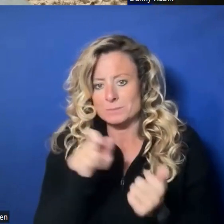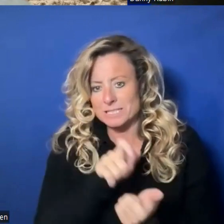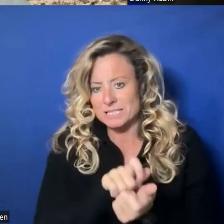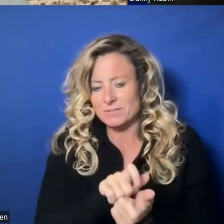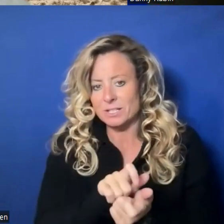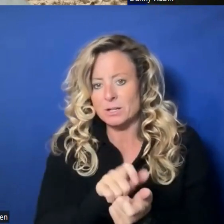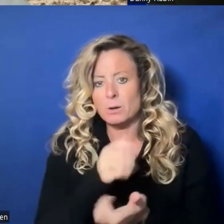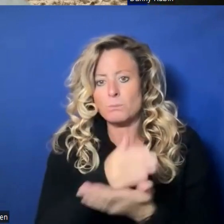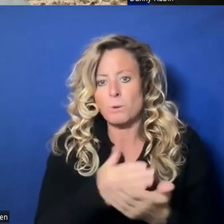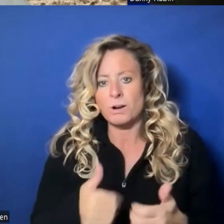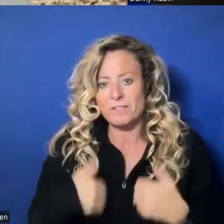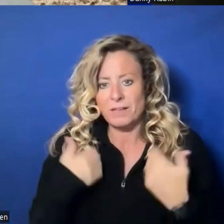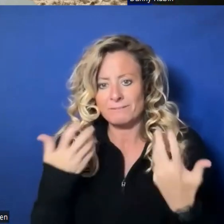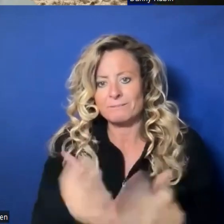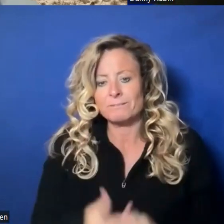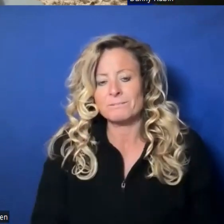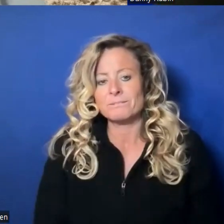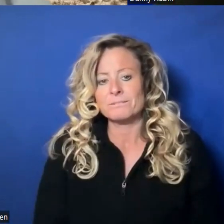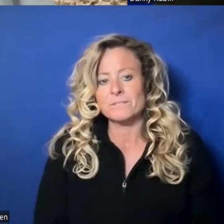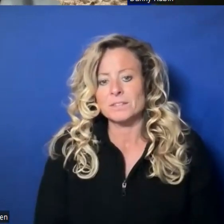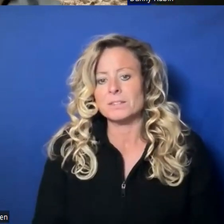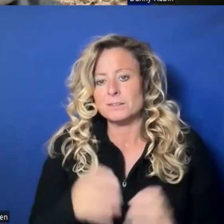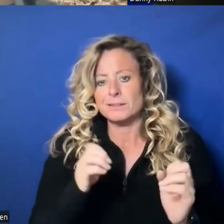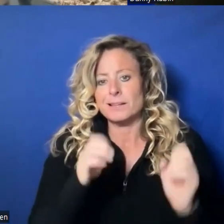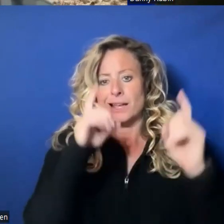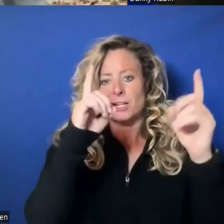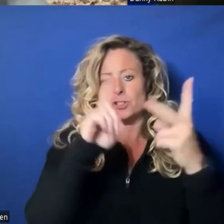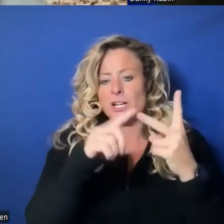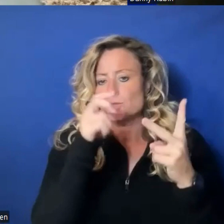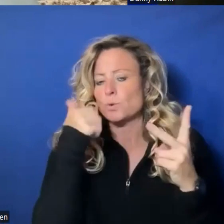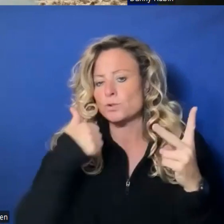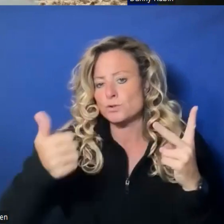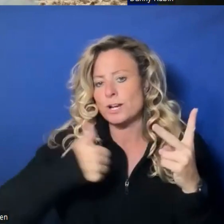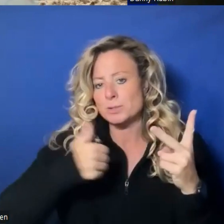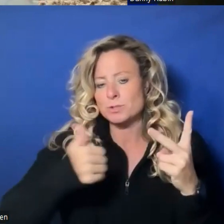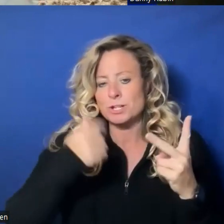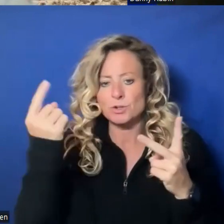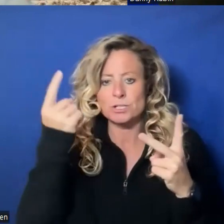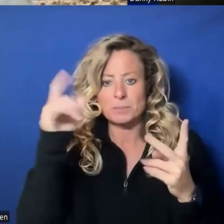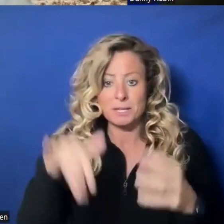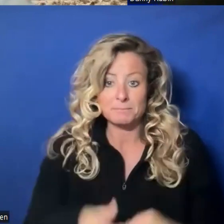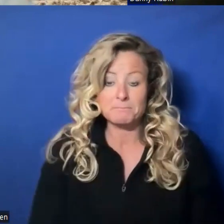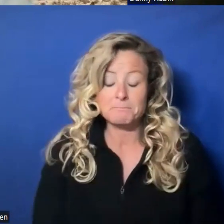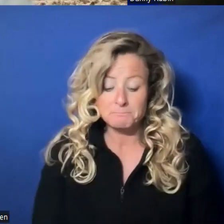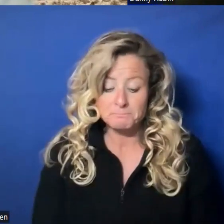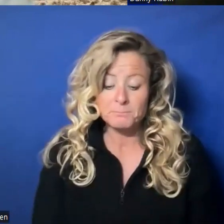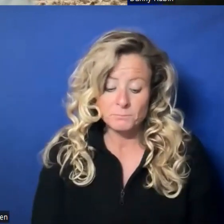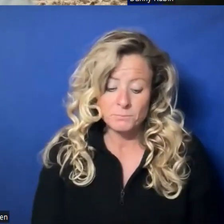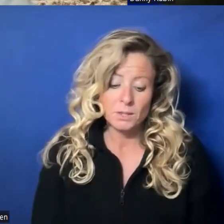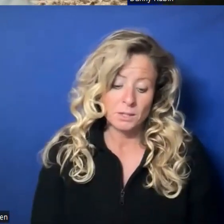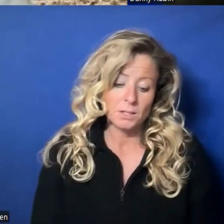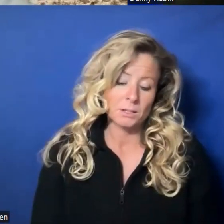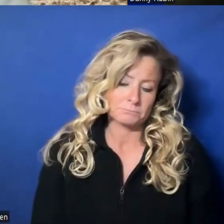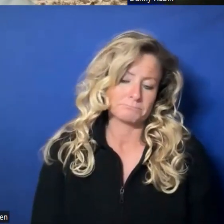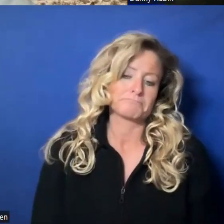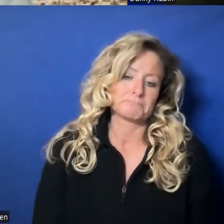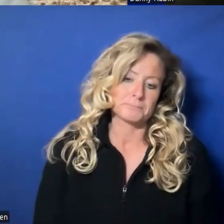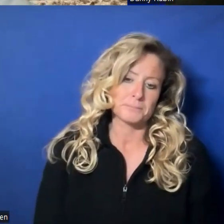part of life, Okay. education or transportation or something? So of course I